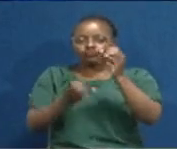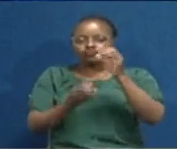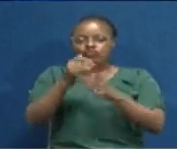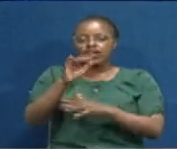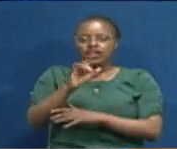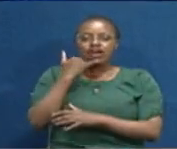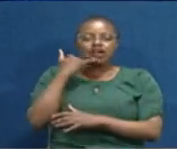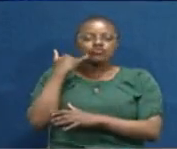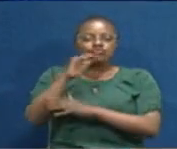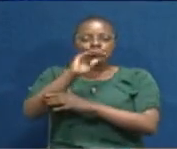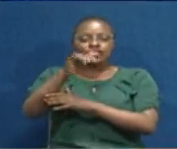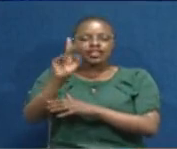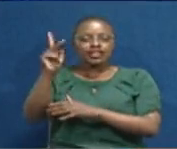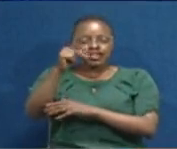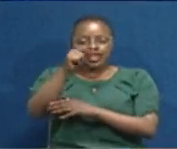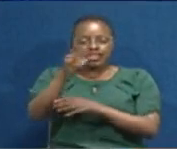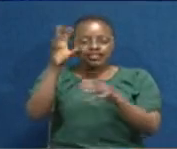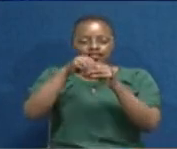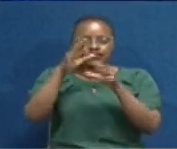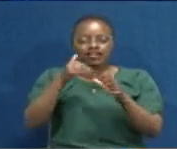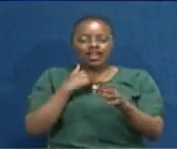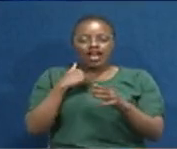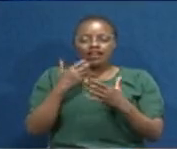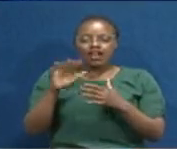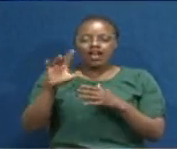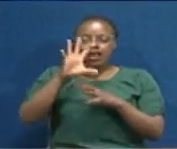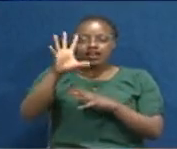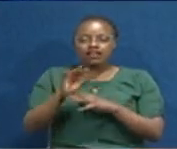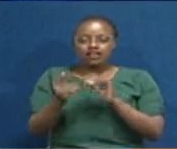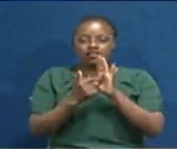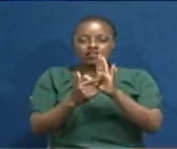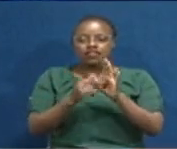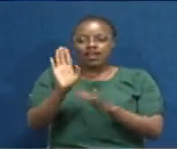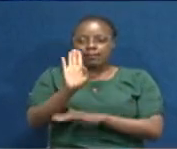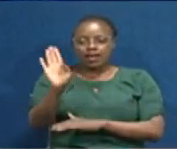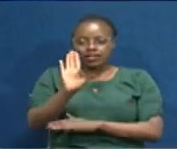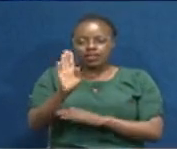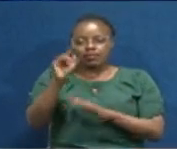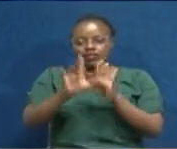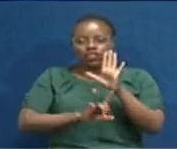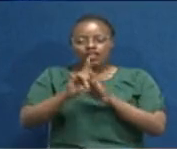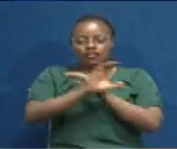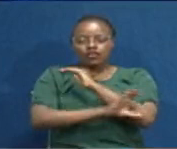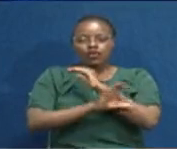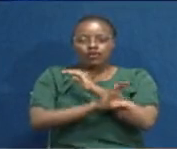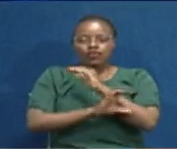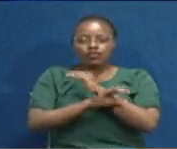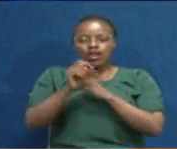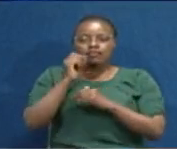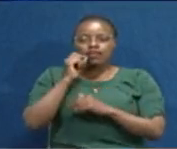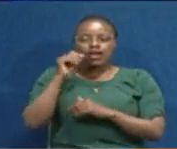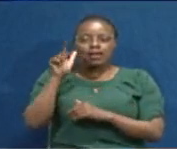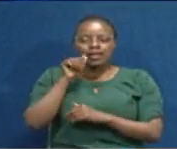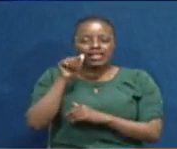Nakuru City, Kenya. Key investors in the firm include leading Africa investors such as Belgian Investment Company for Developing Countries, British